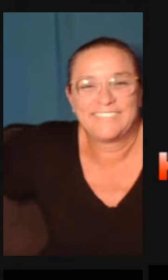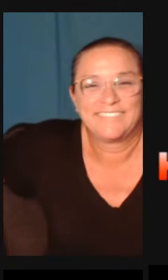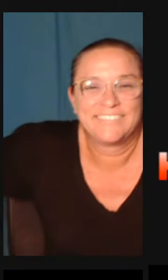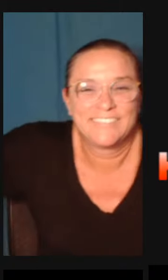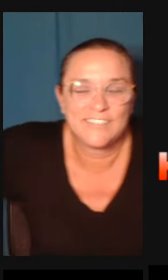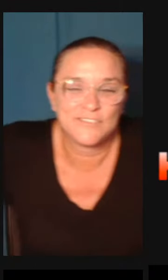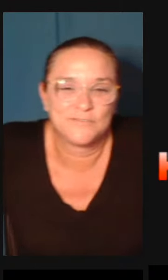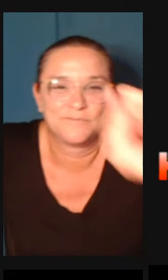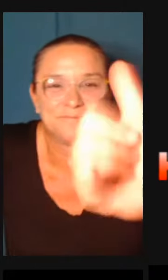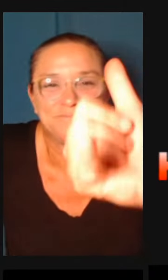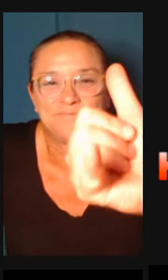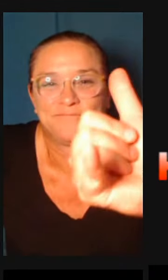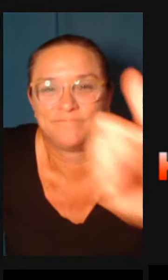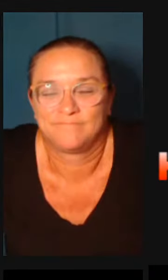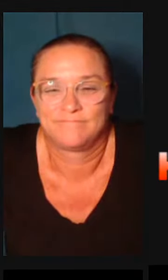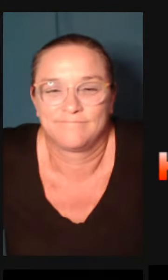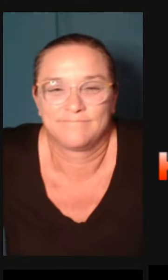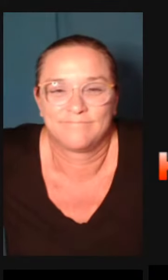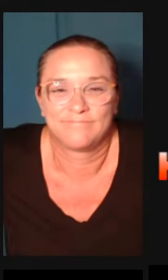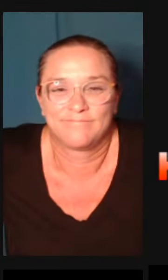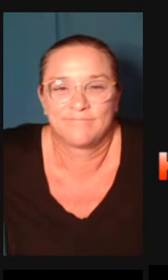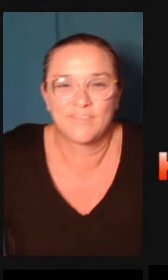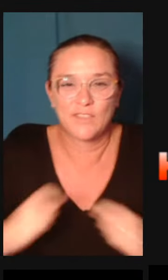pull up some observations for this week.